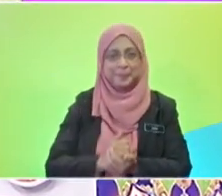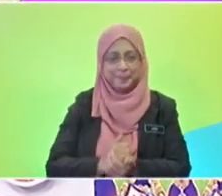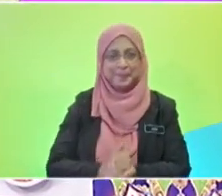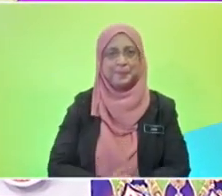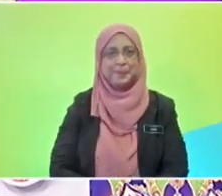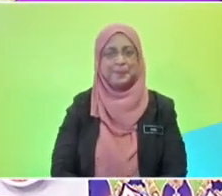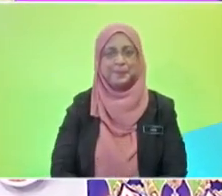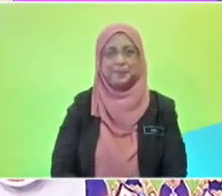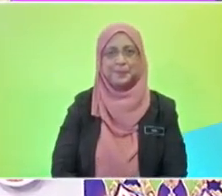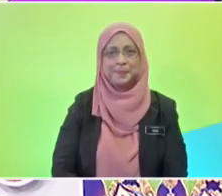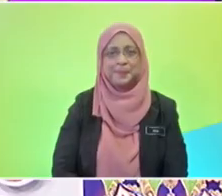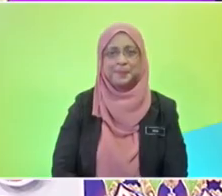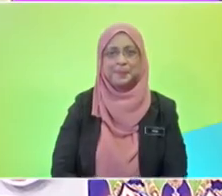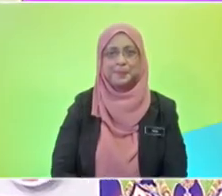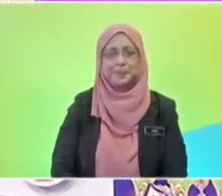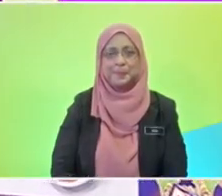Okay.